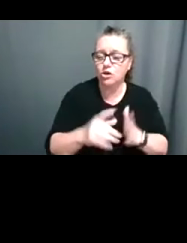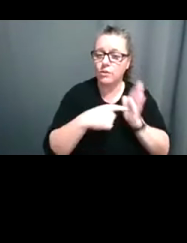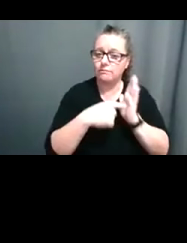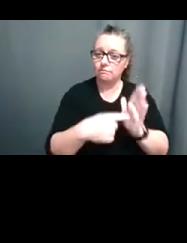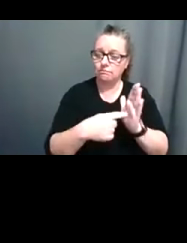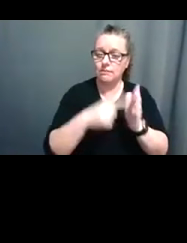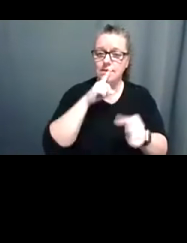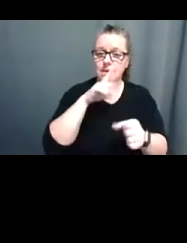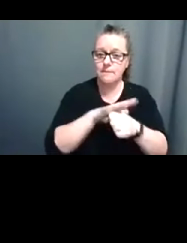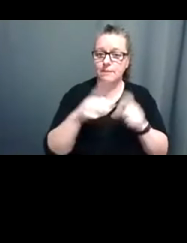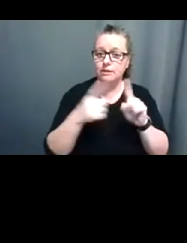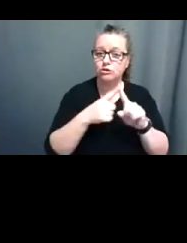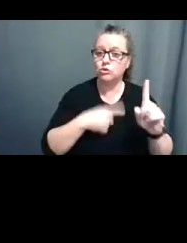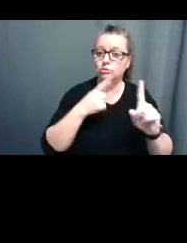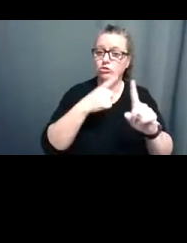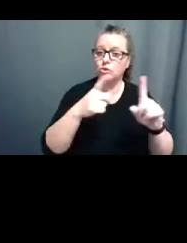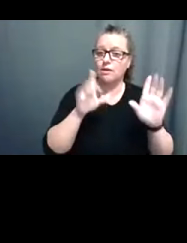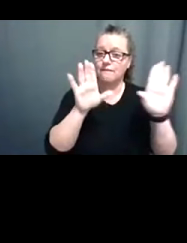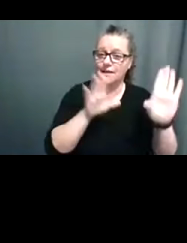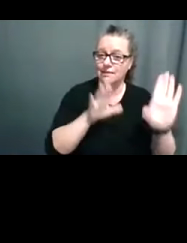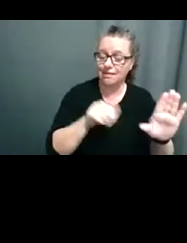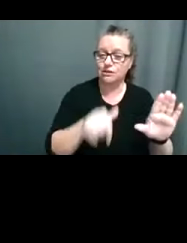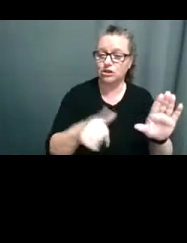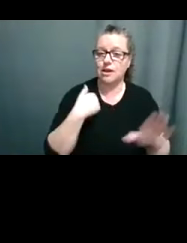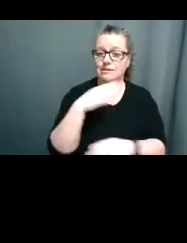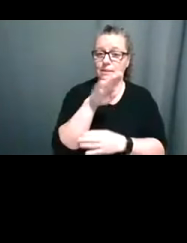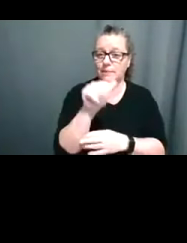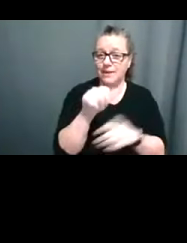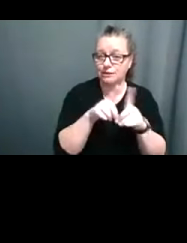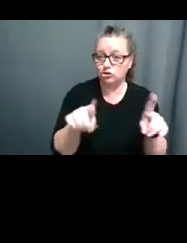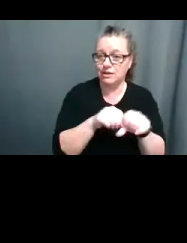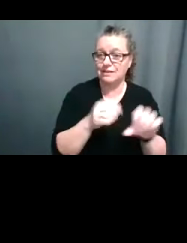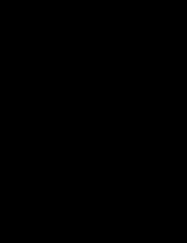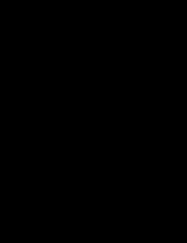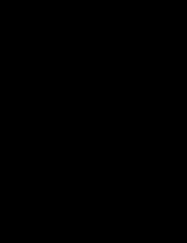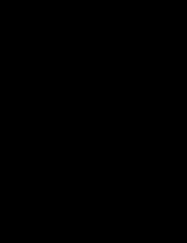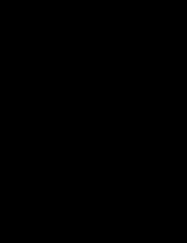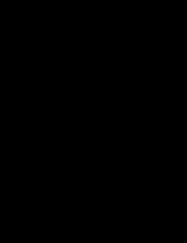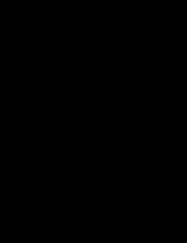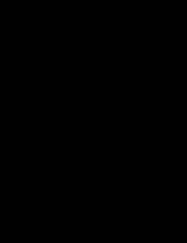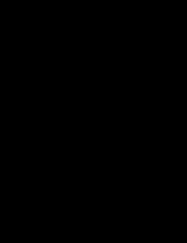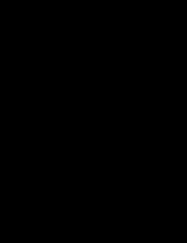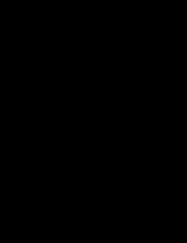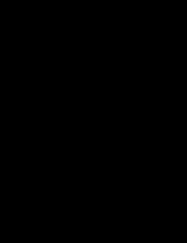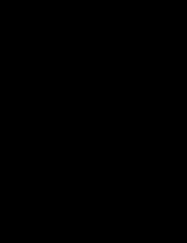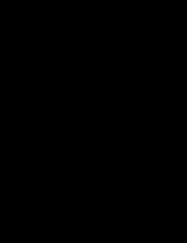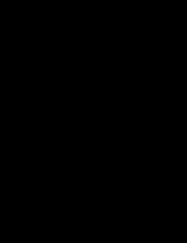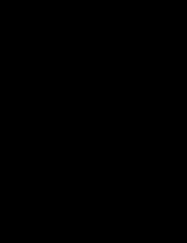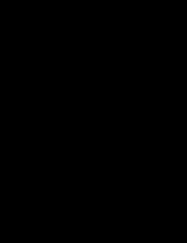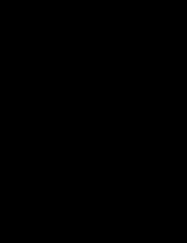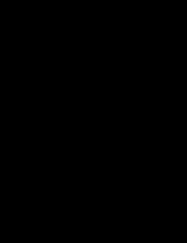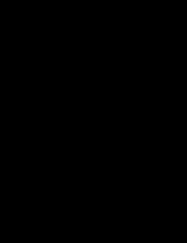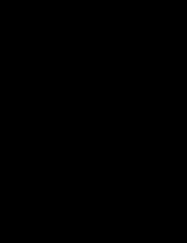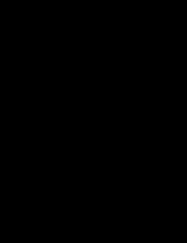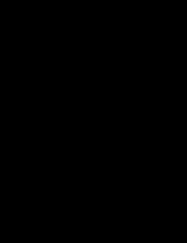commitment to the pursuit of excellence. She holds a bachelor's degree in psychology, certification in project management, and is a Lean